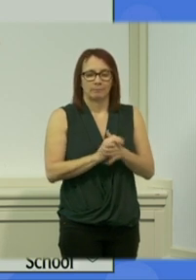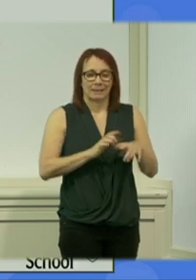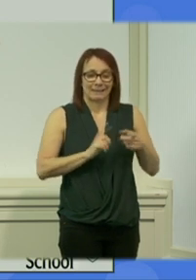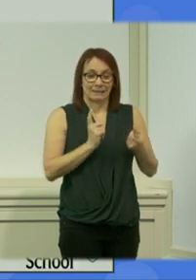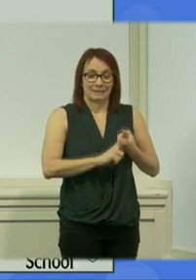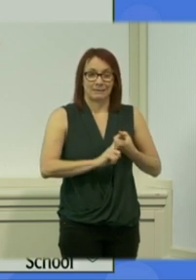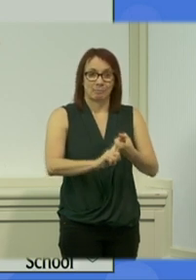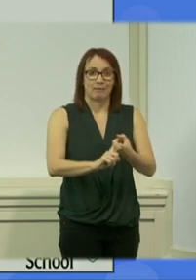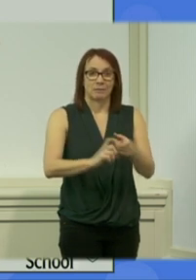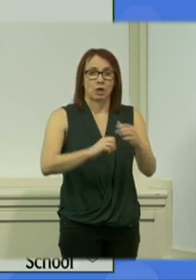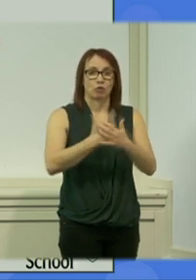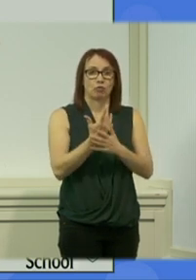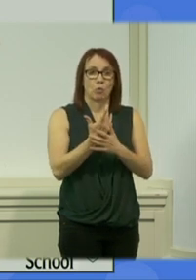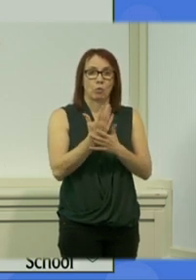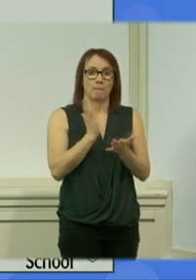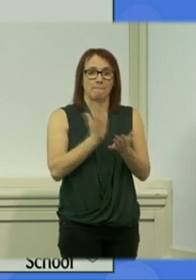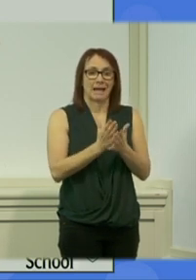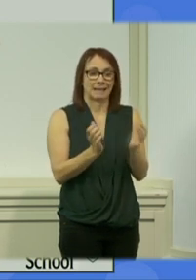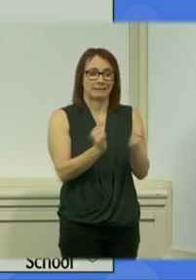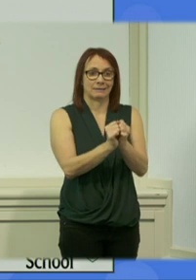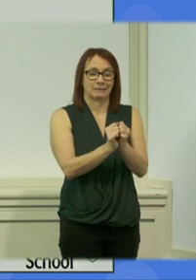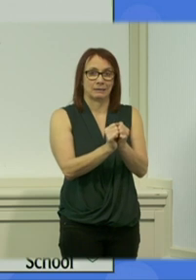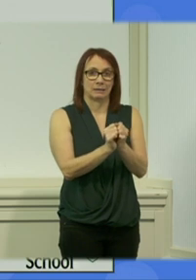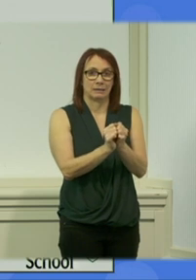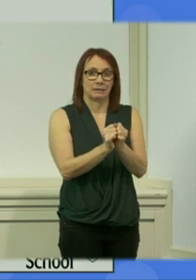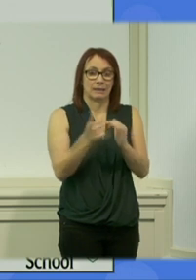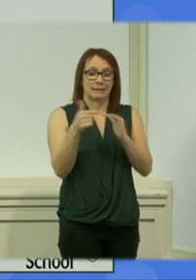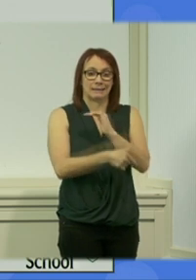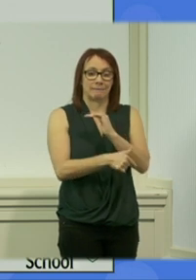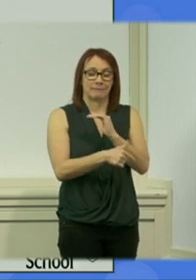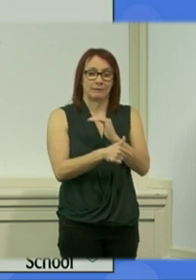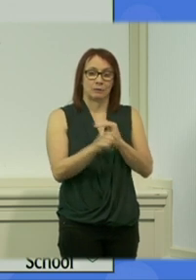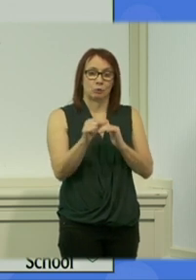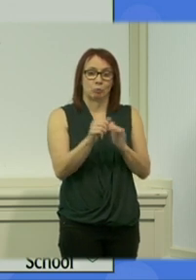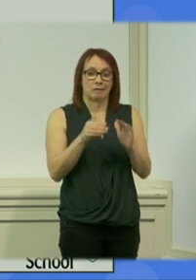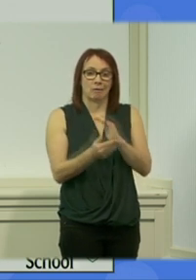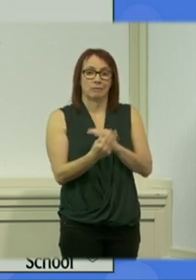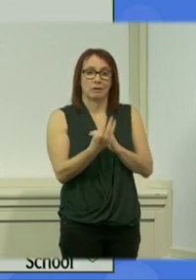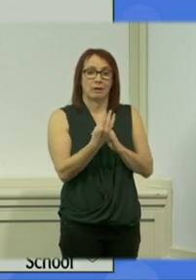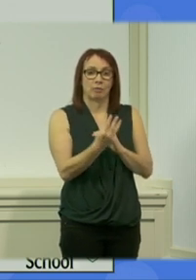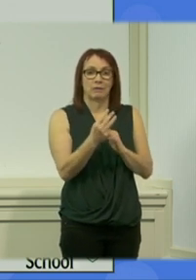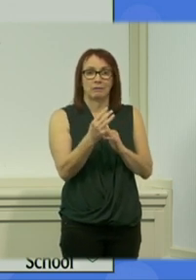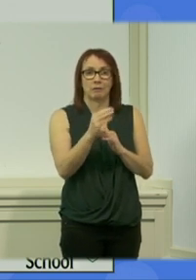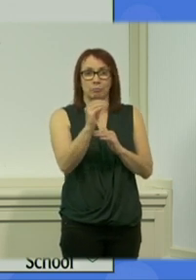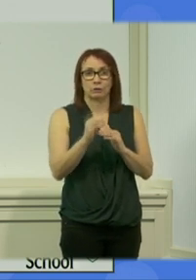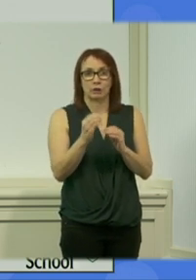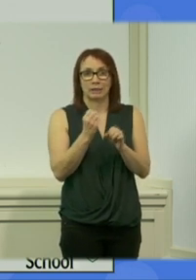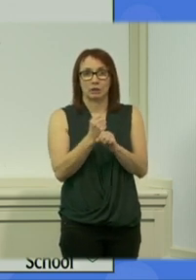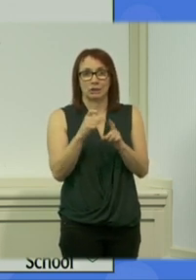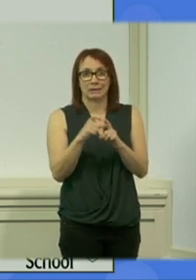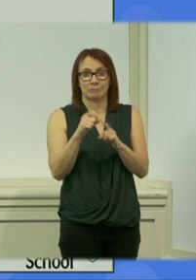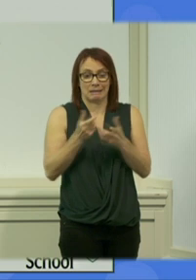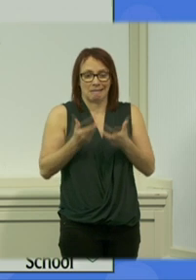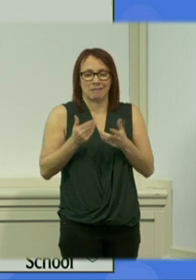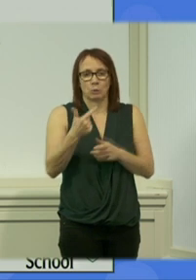Growth Pact. The idea is that the deficit should be no more than 3% of GDP. Well, at the current level, it's